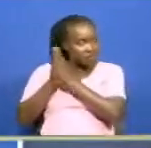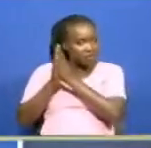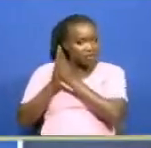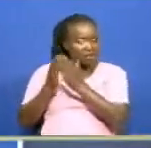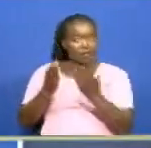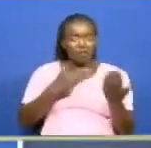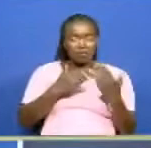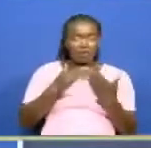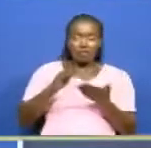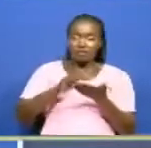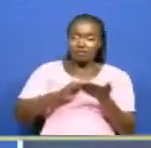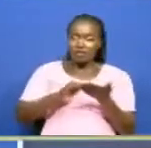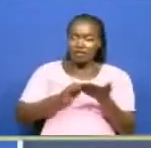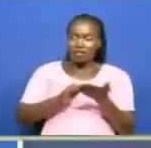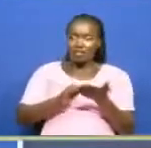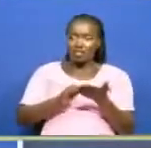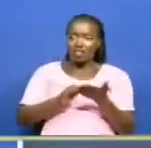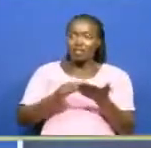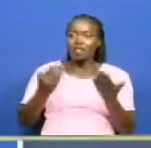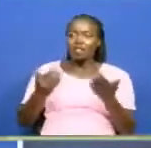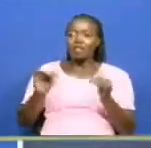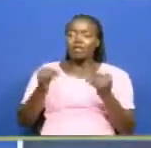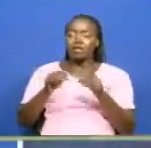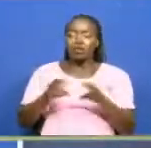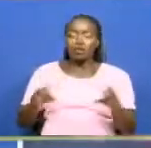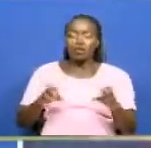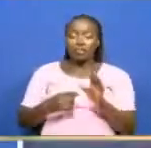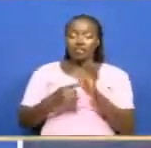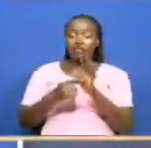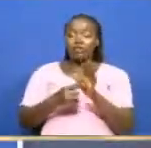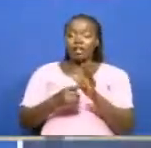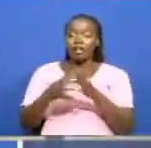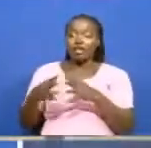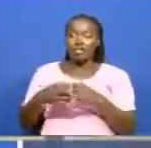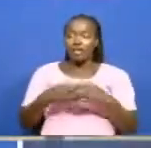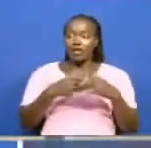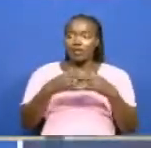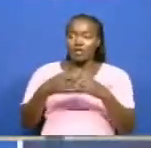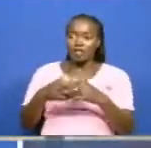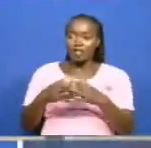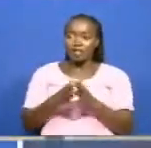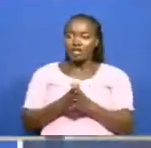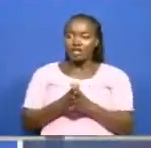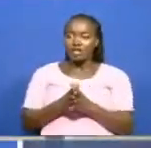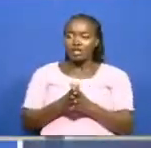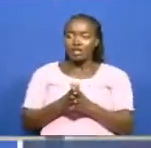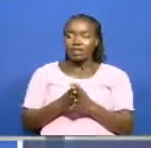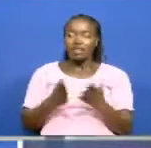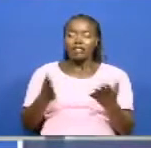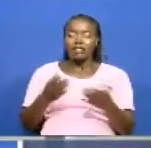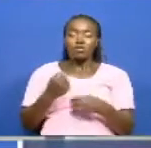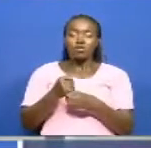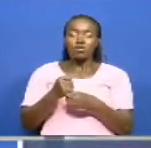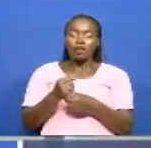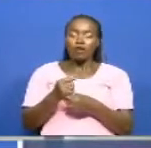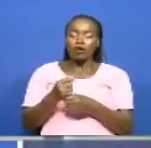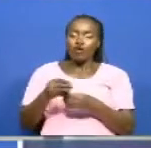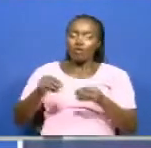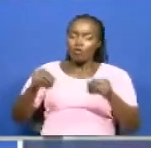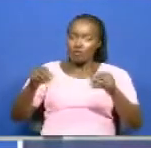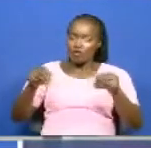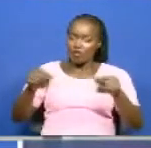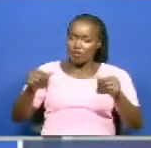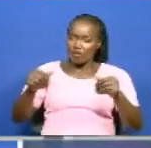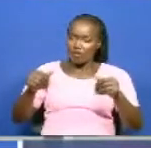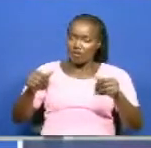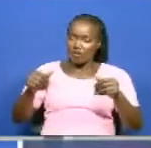market opportunities are emerging in the United States as well as Asia. Mwani tunatengeneza tunasaga unga ambapo